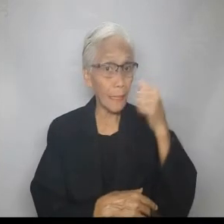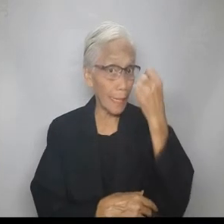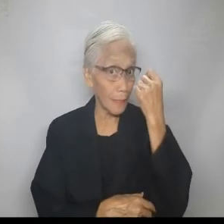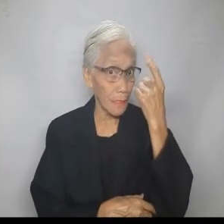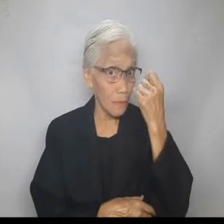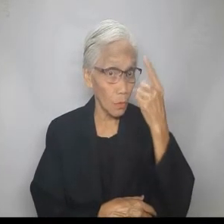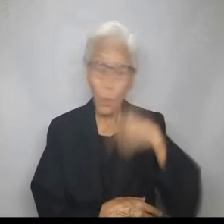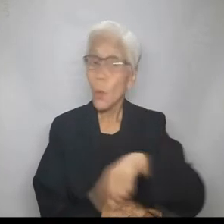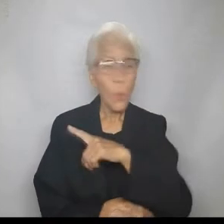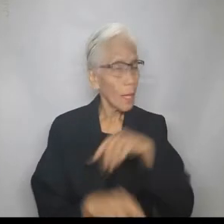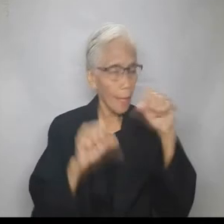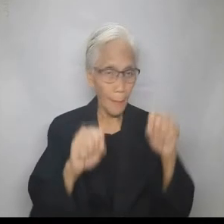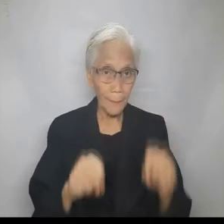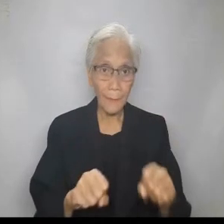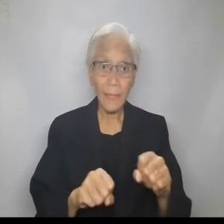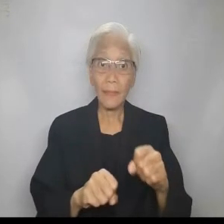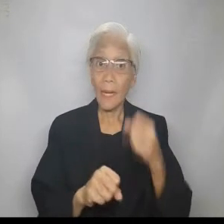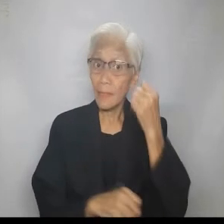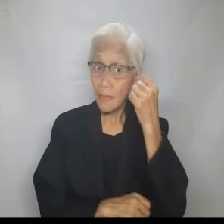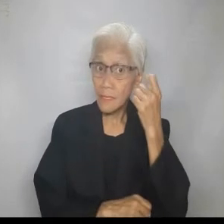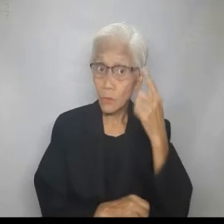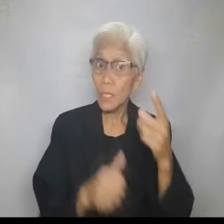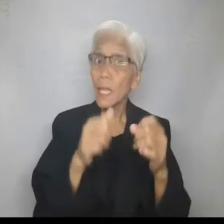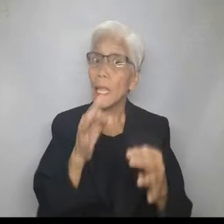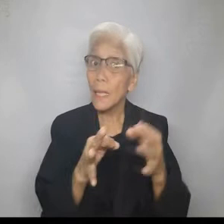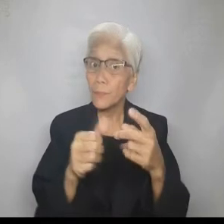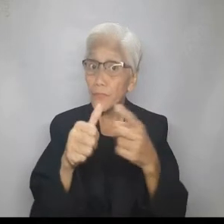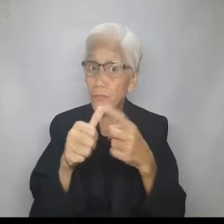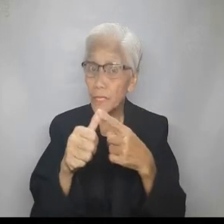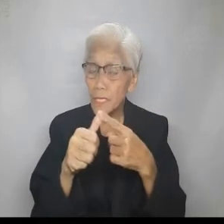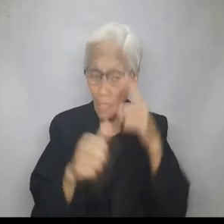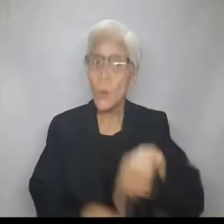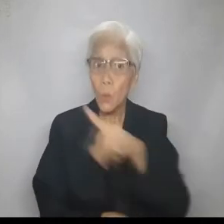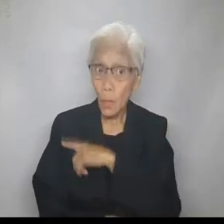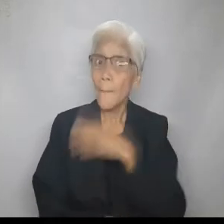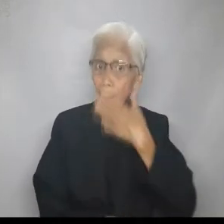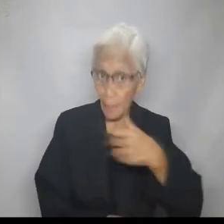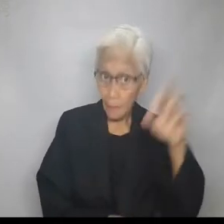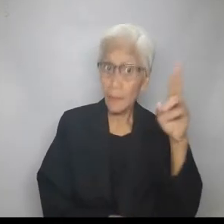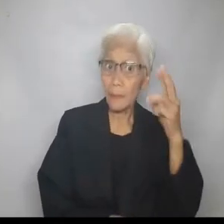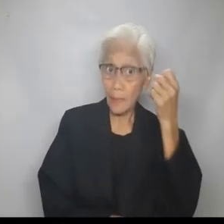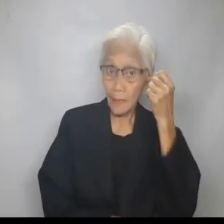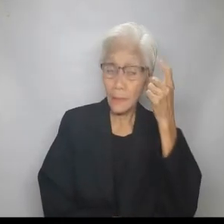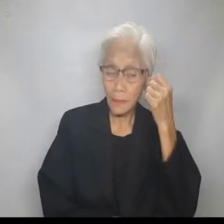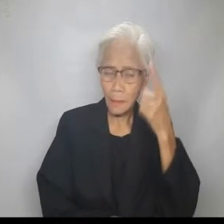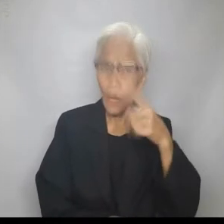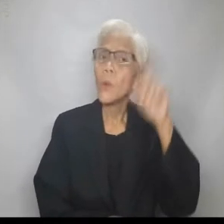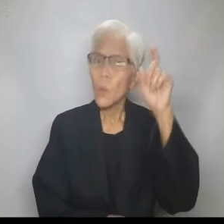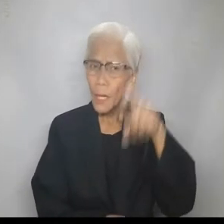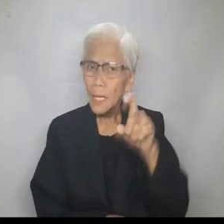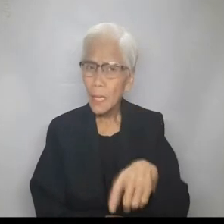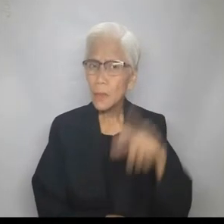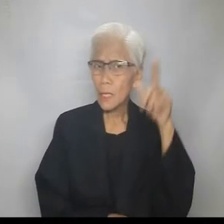better understood. We can be better understood if first we better understand.